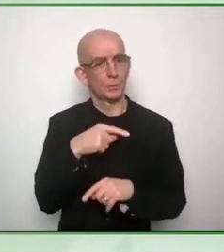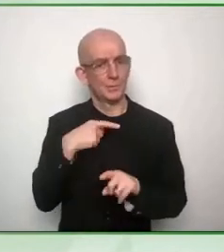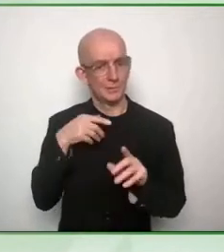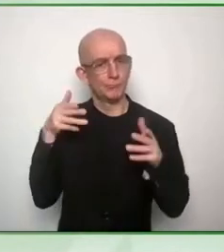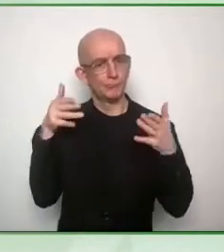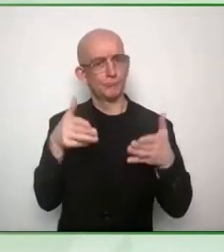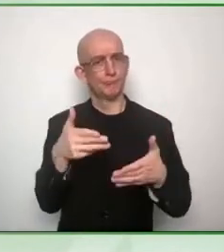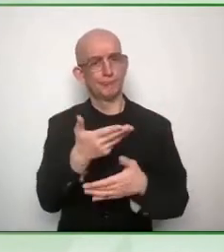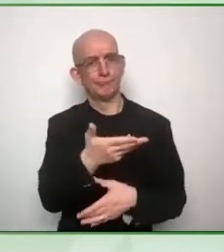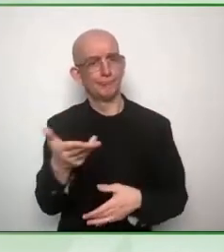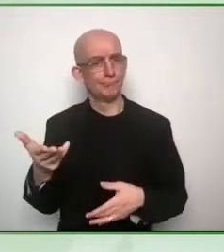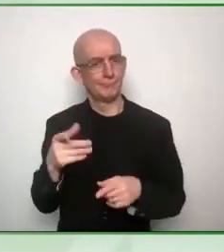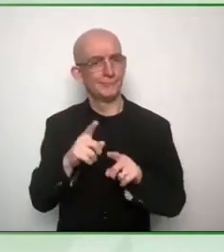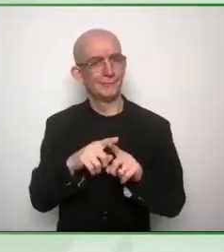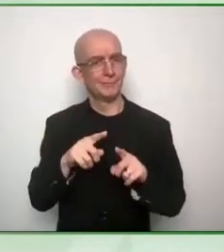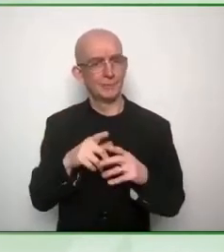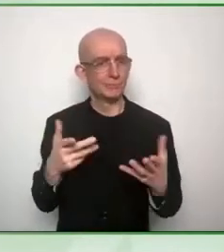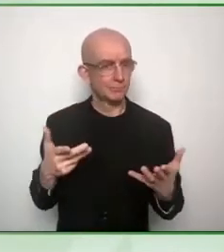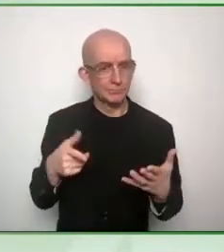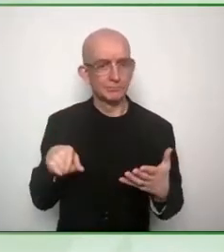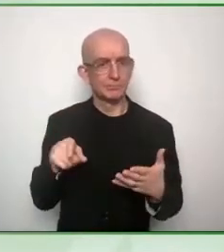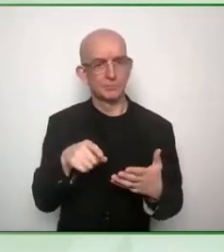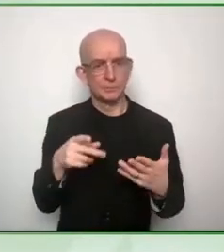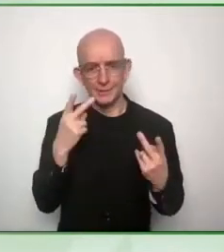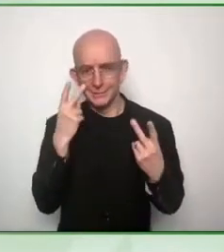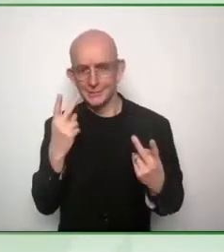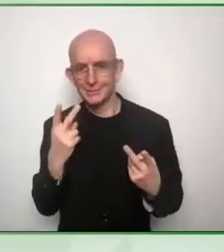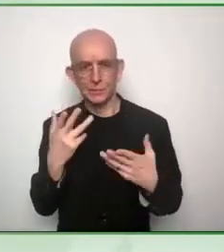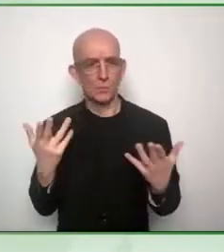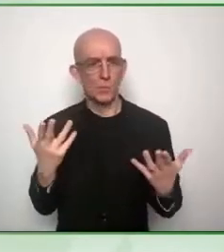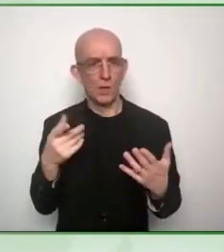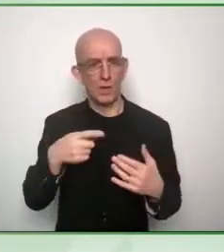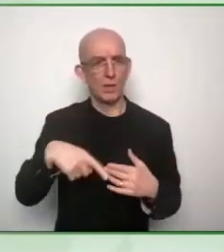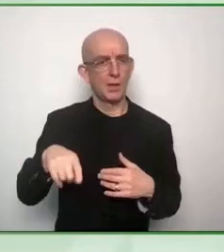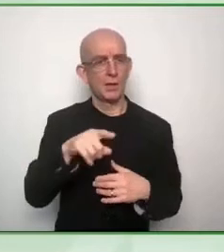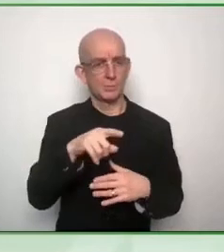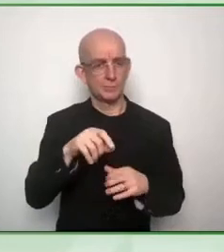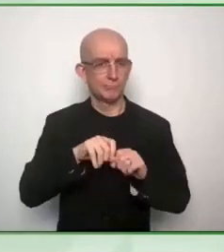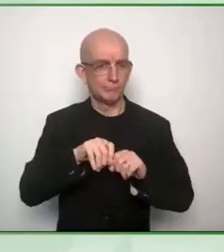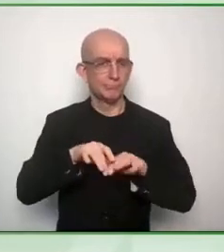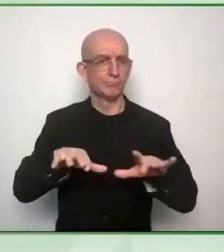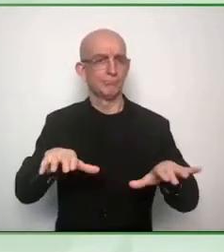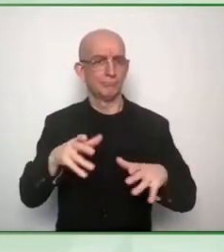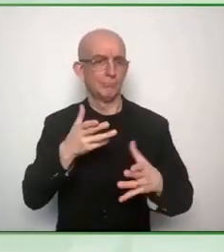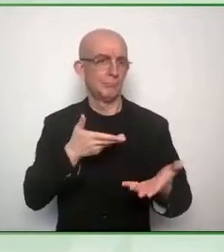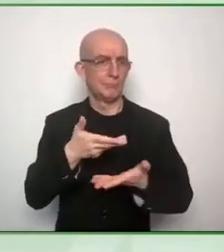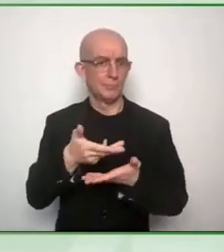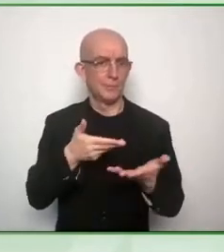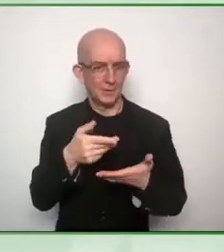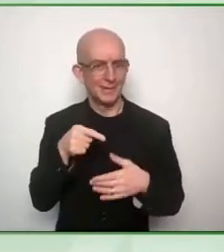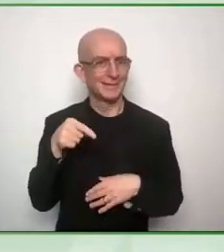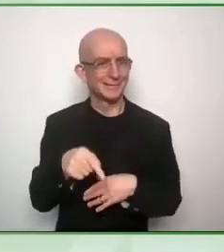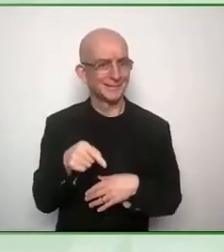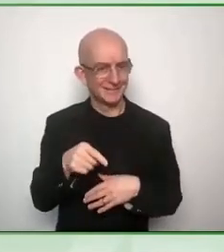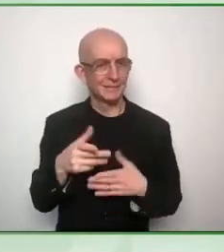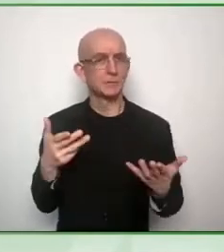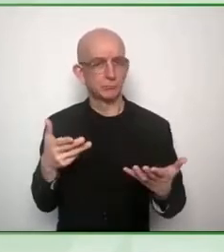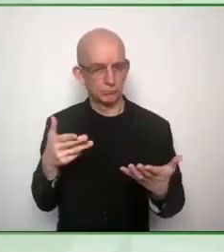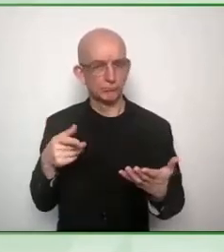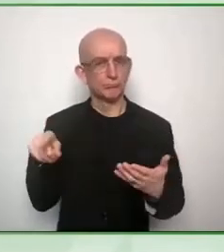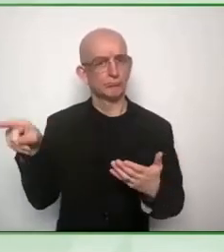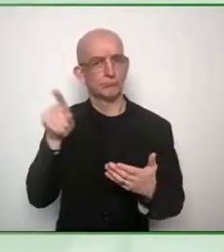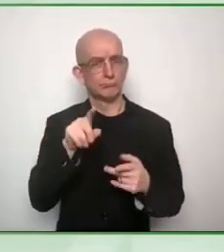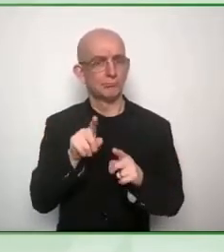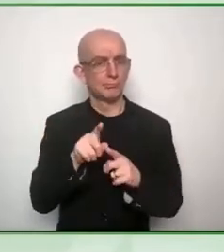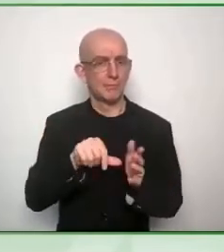banking, in telecoms, in retail, especially because retail is where we're finding a lot of our problems. In South Africa, deaf